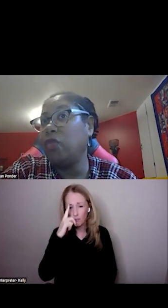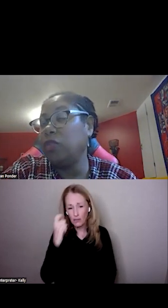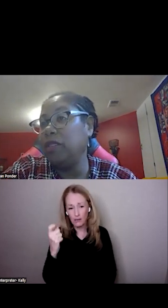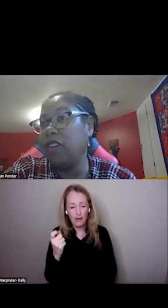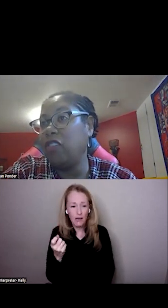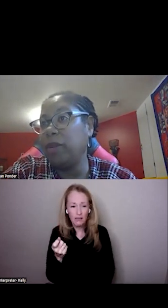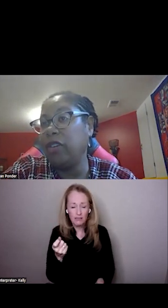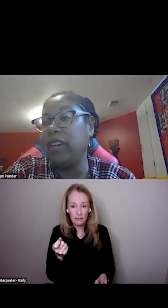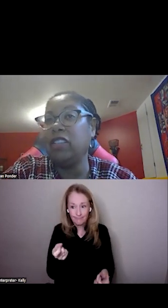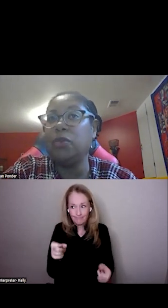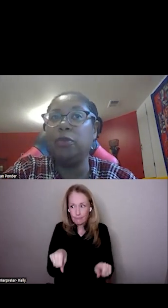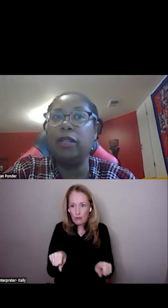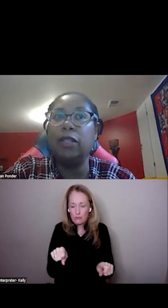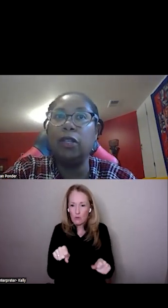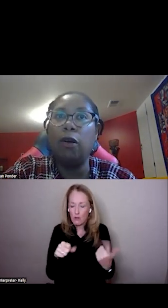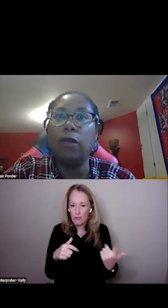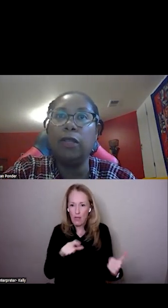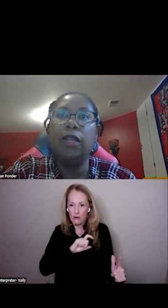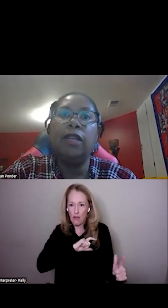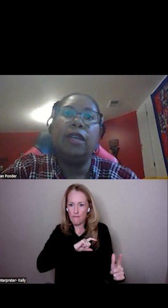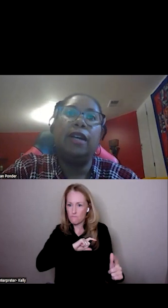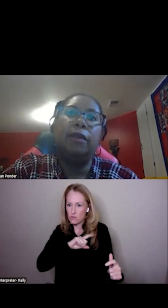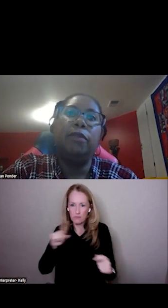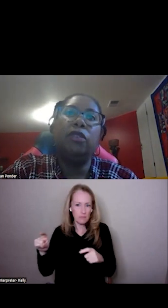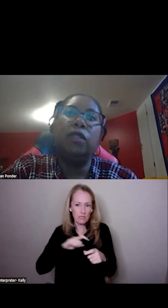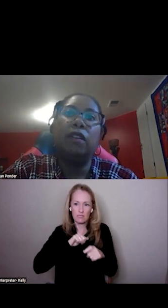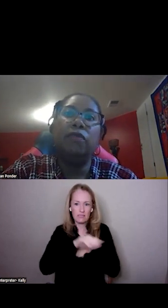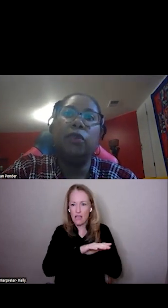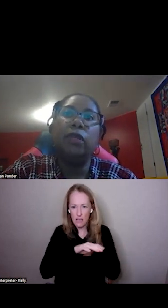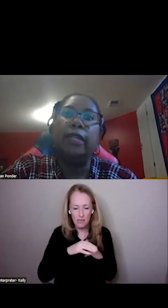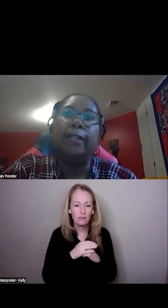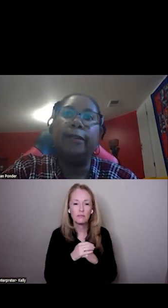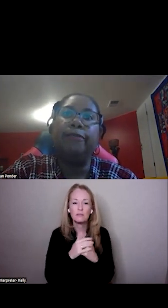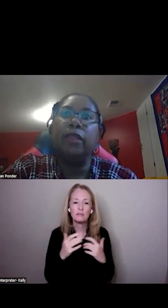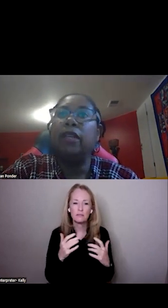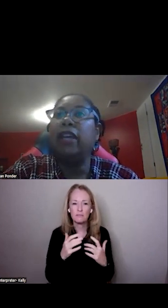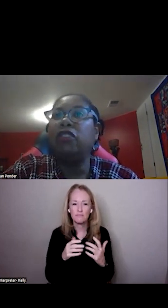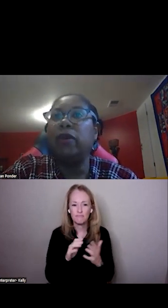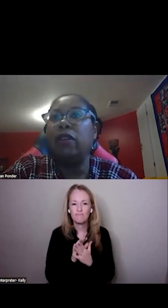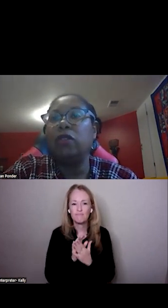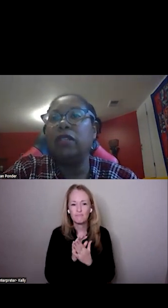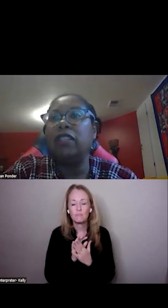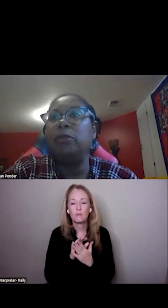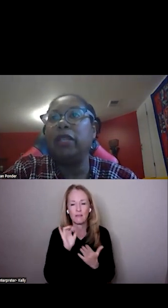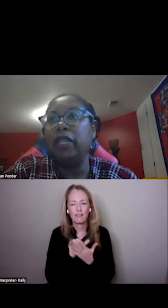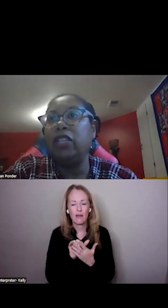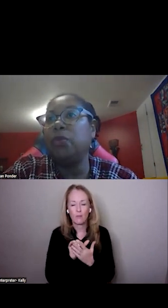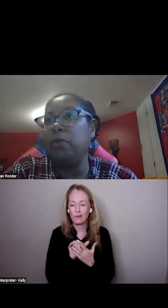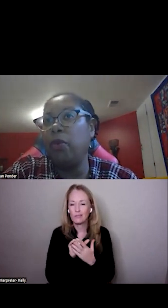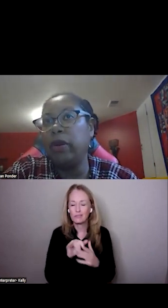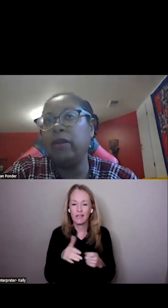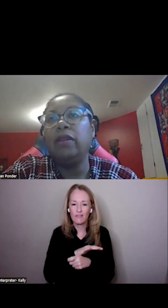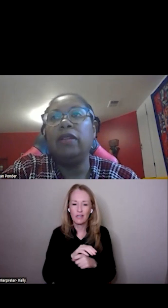law enforcement involvement in crisis responses calls. This was covered in a National Council on